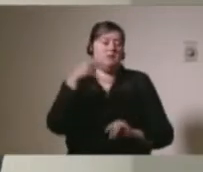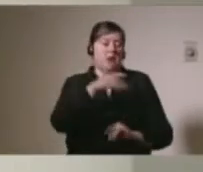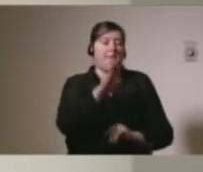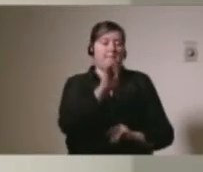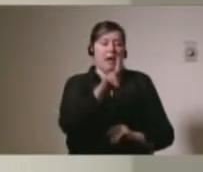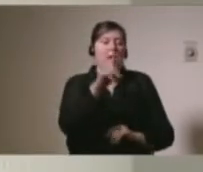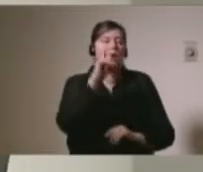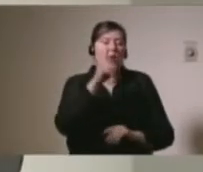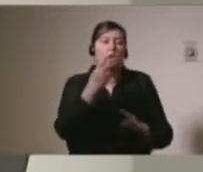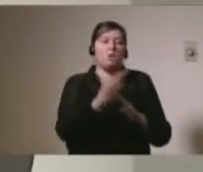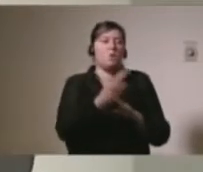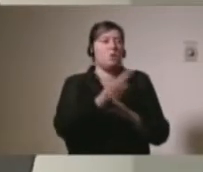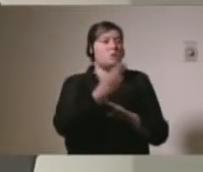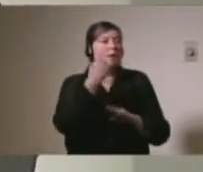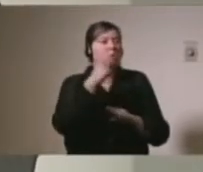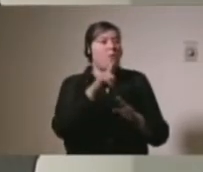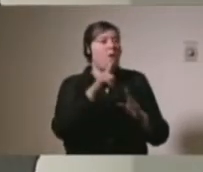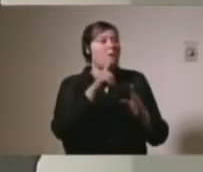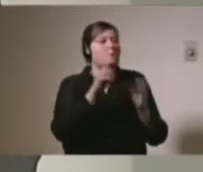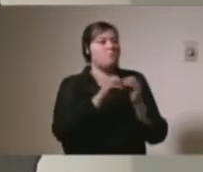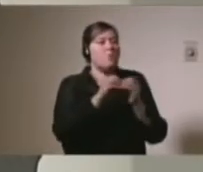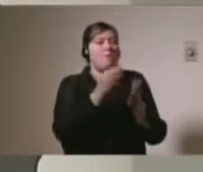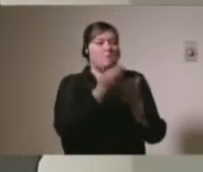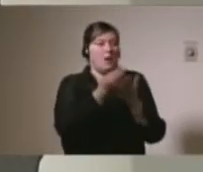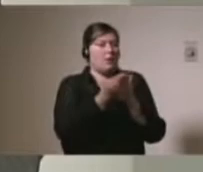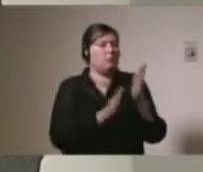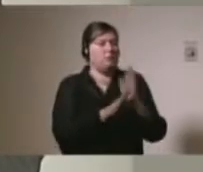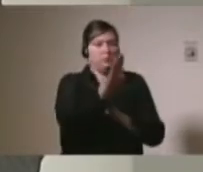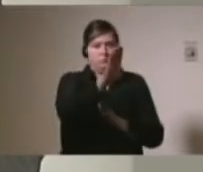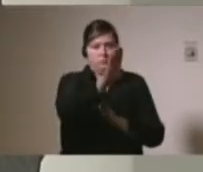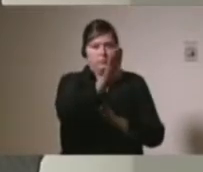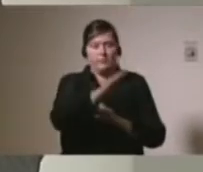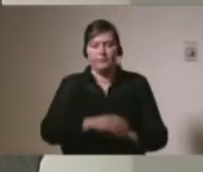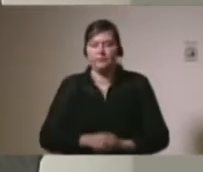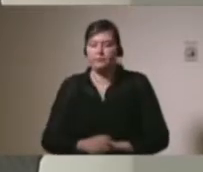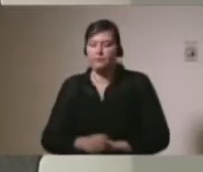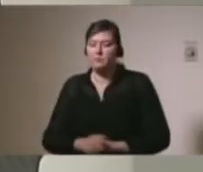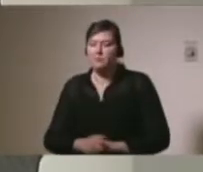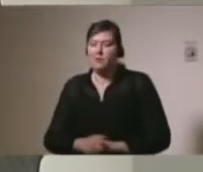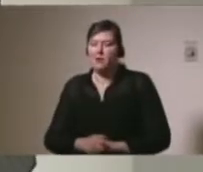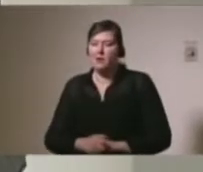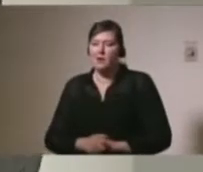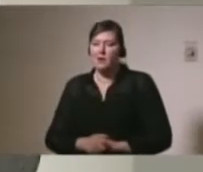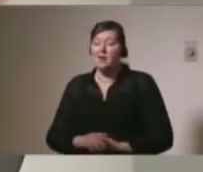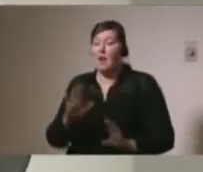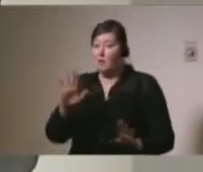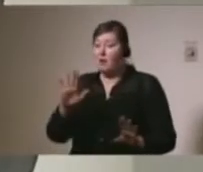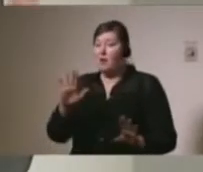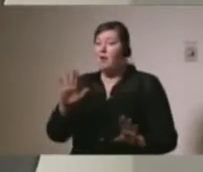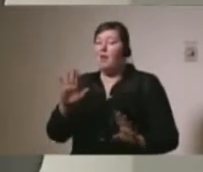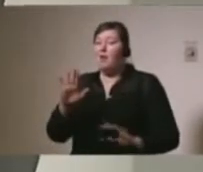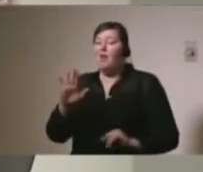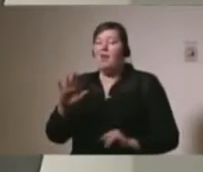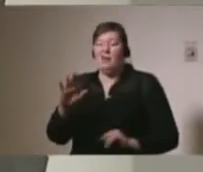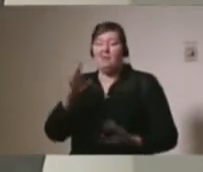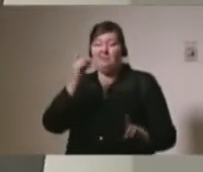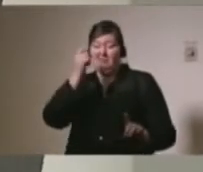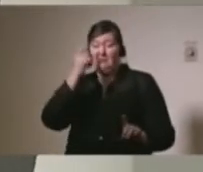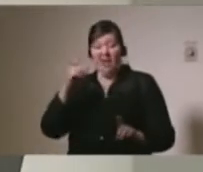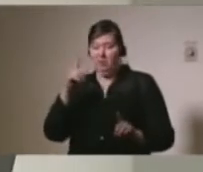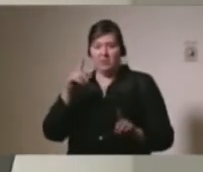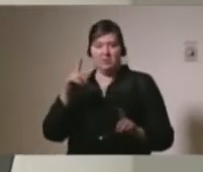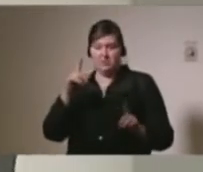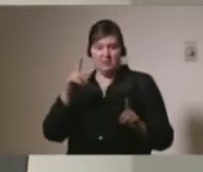So, as they say in New Zealand, it's a political football. I hope you understand that. Gets kicked around either side,